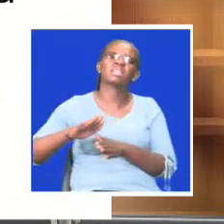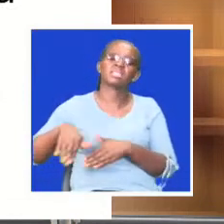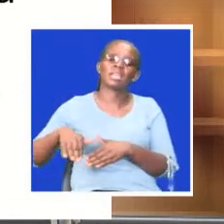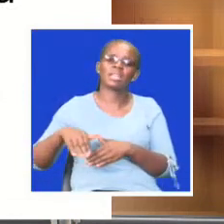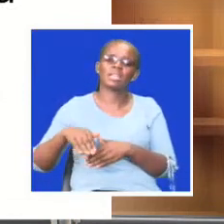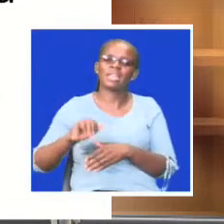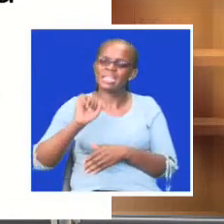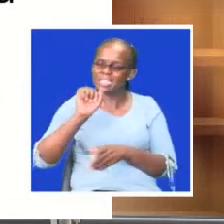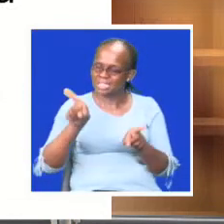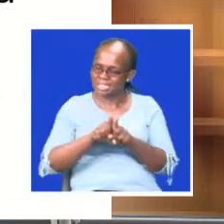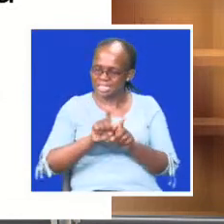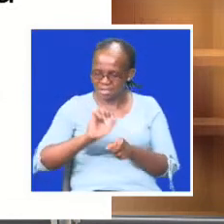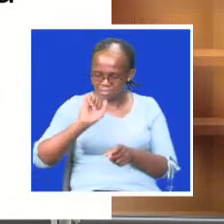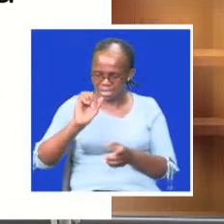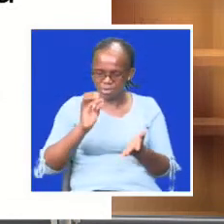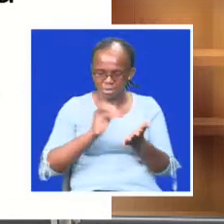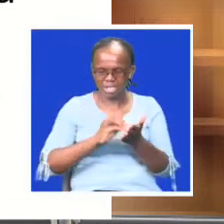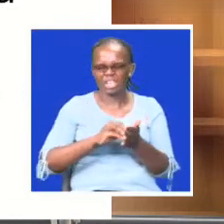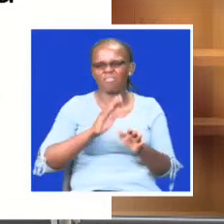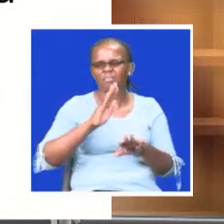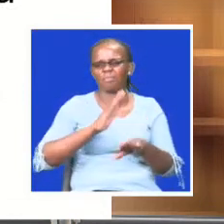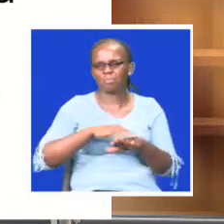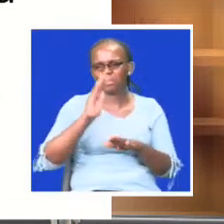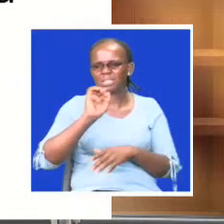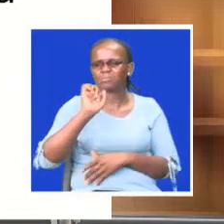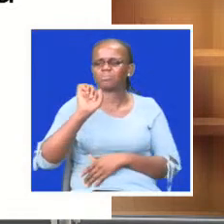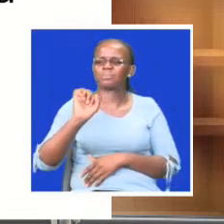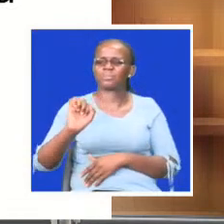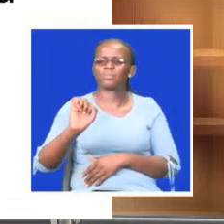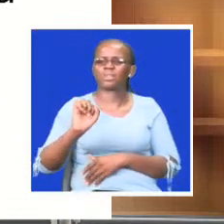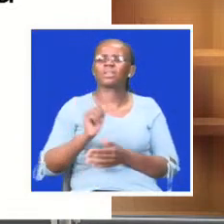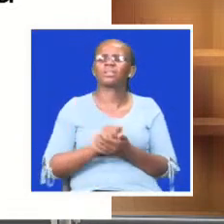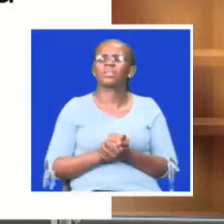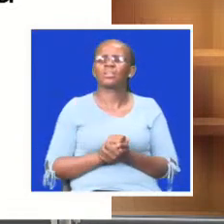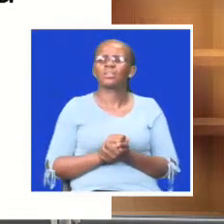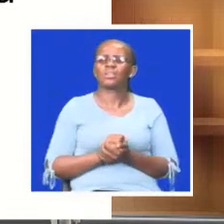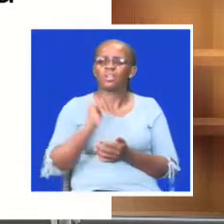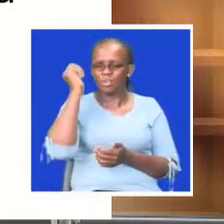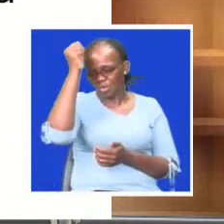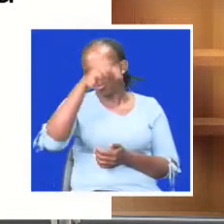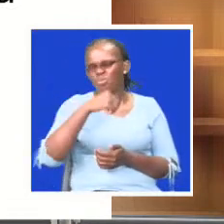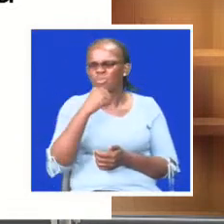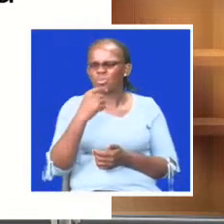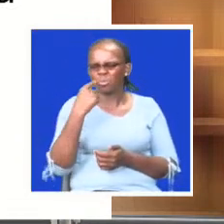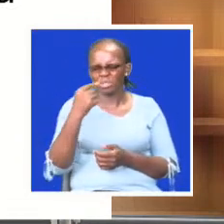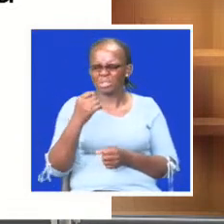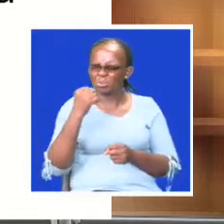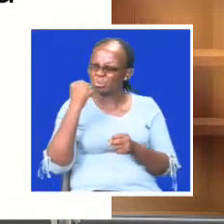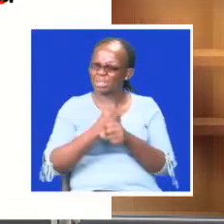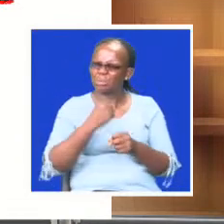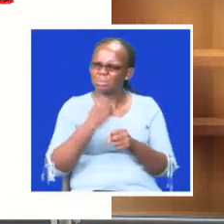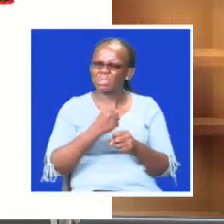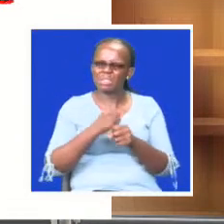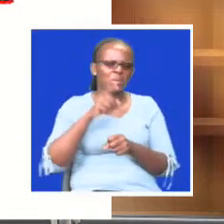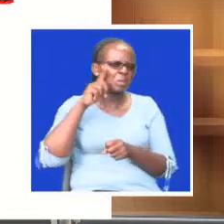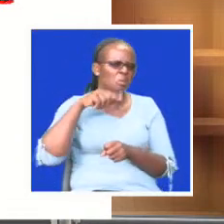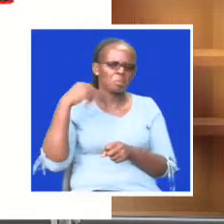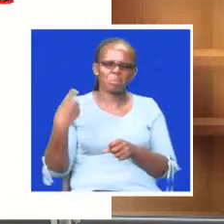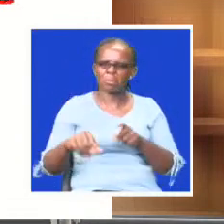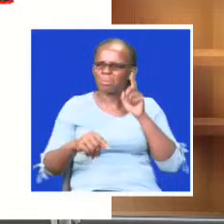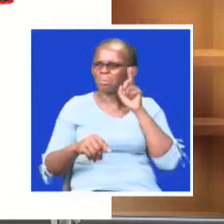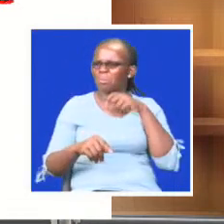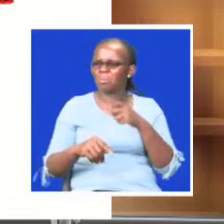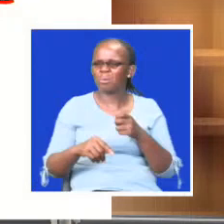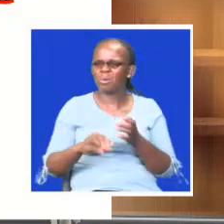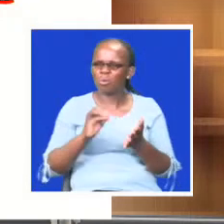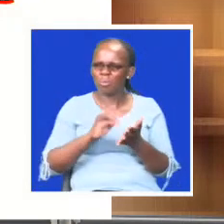Also, Adam was punished. God said Adam will work hard to produce food from